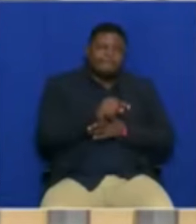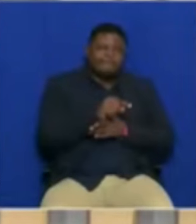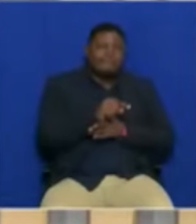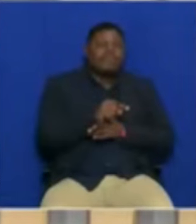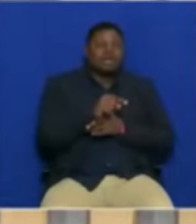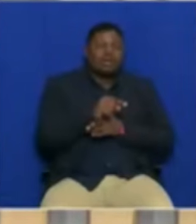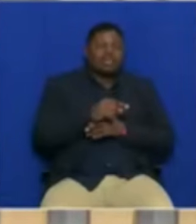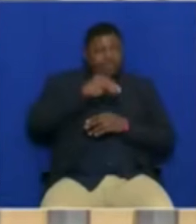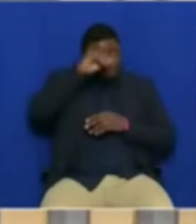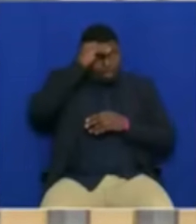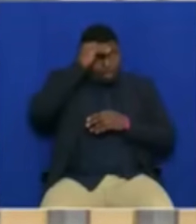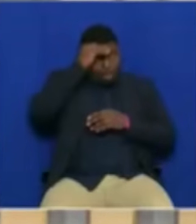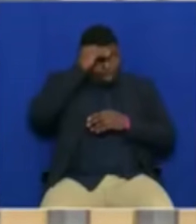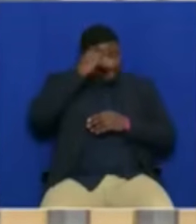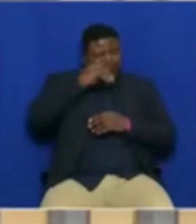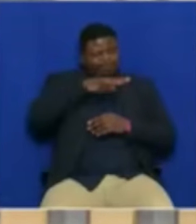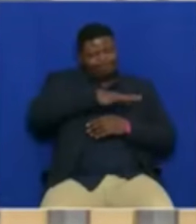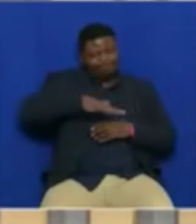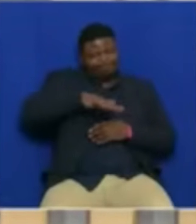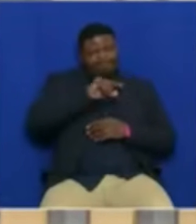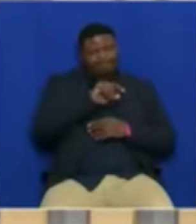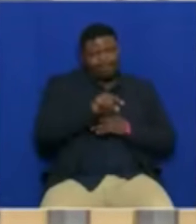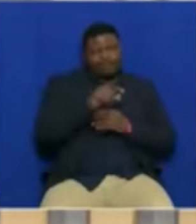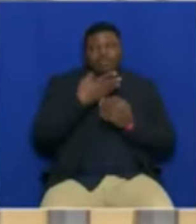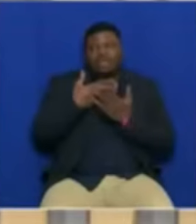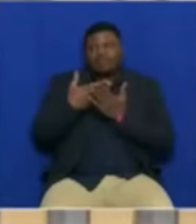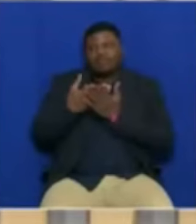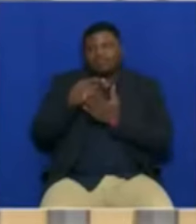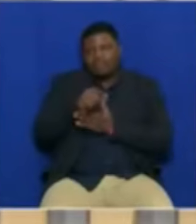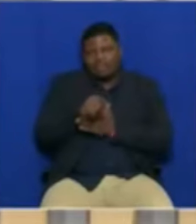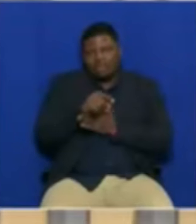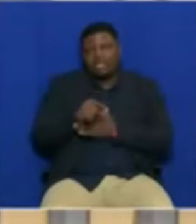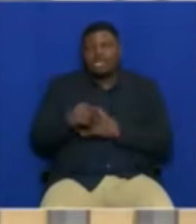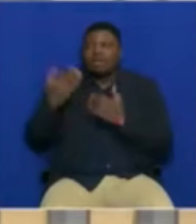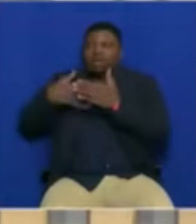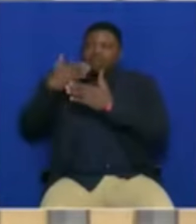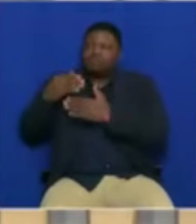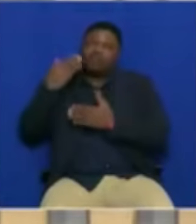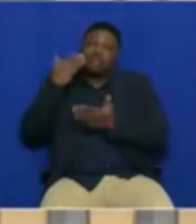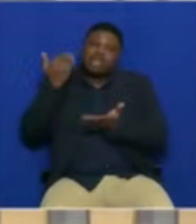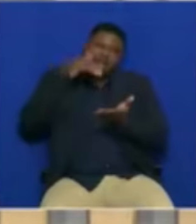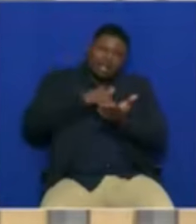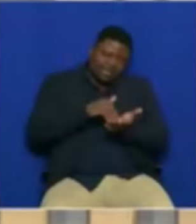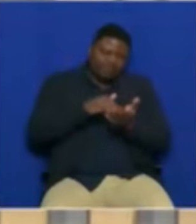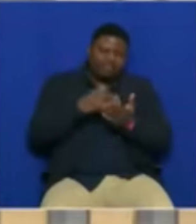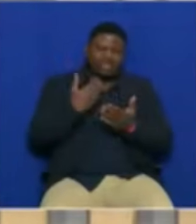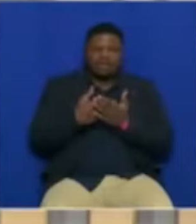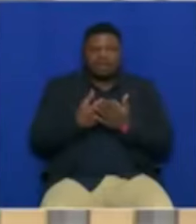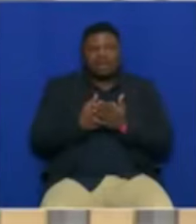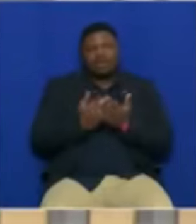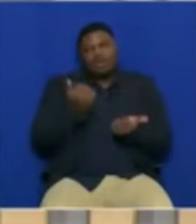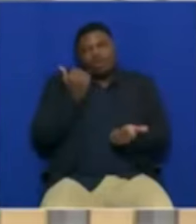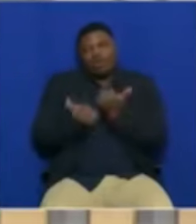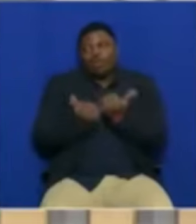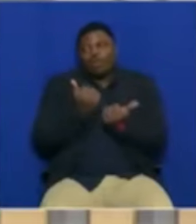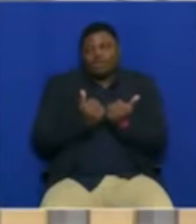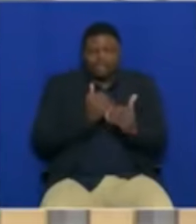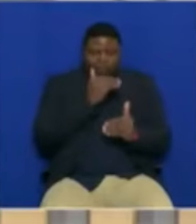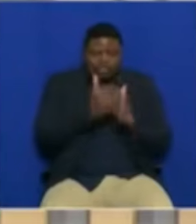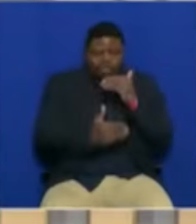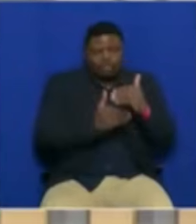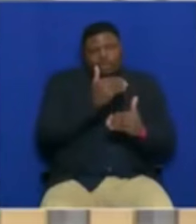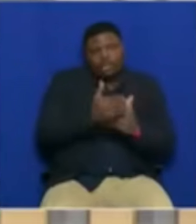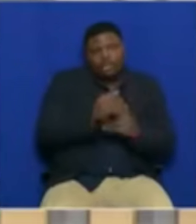and thereafter the court process. So that is the flow process of my explanation, which I tried to explain,